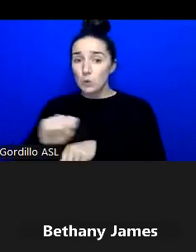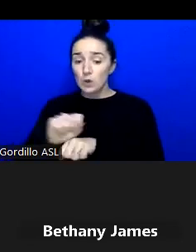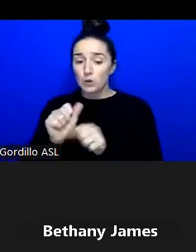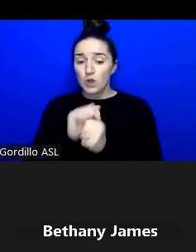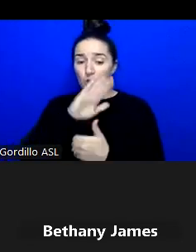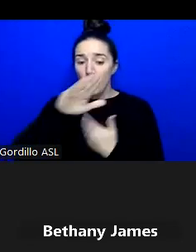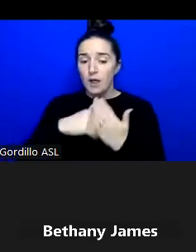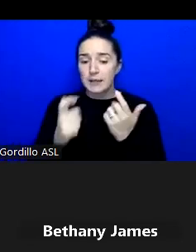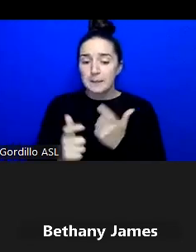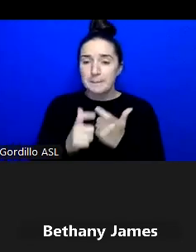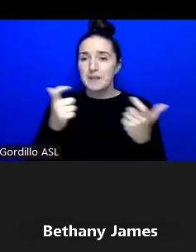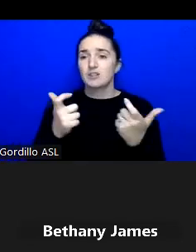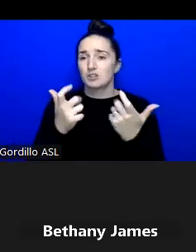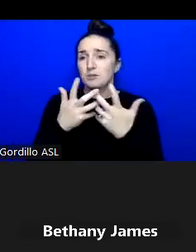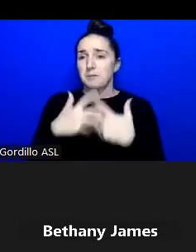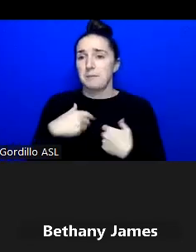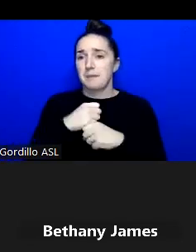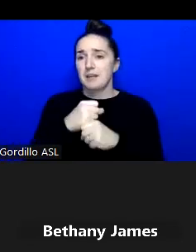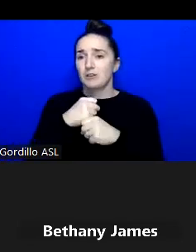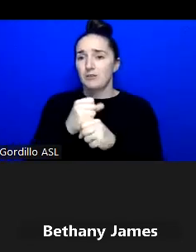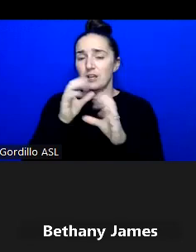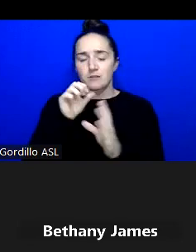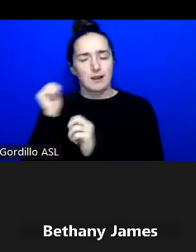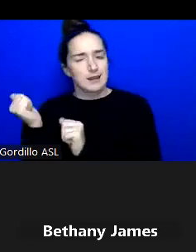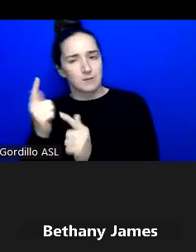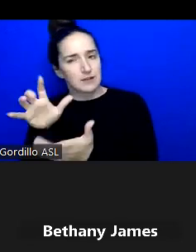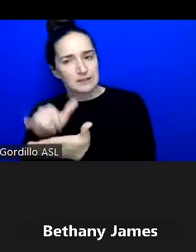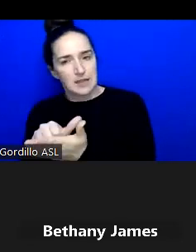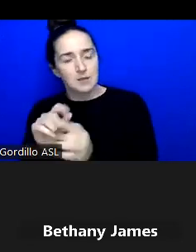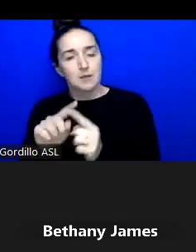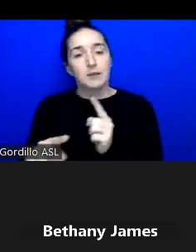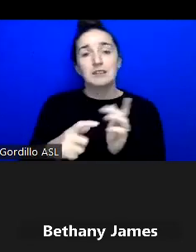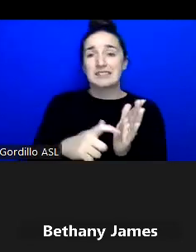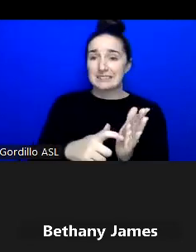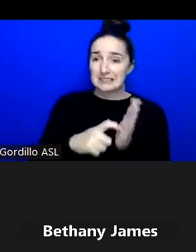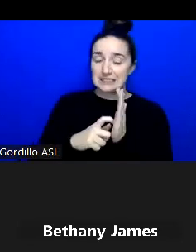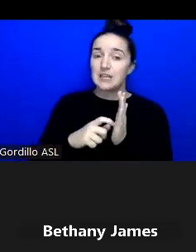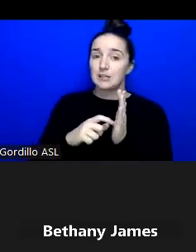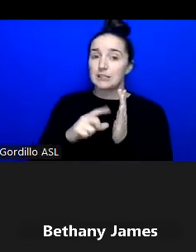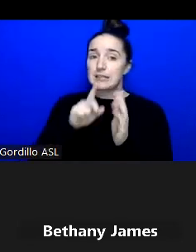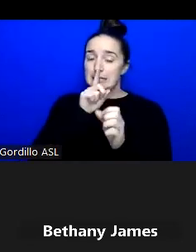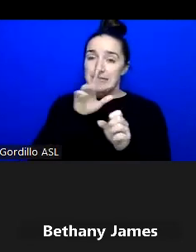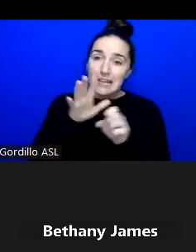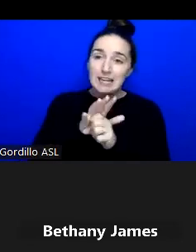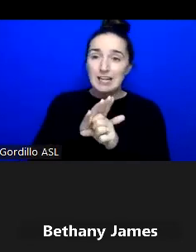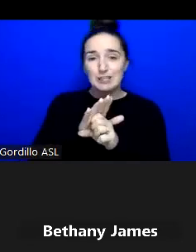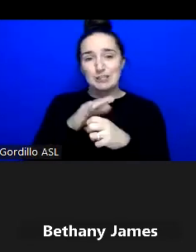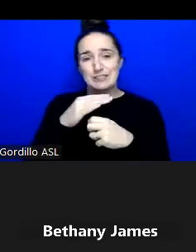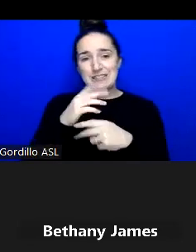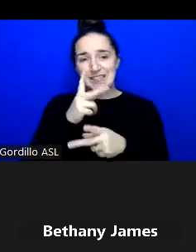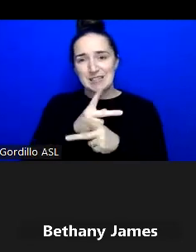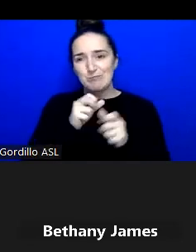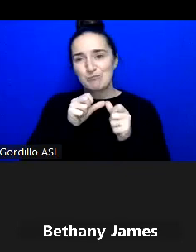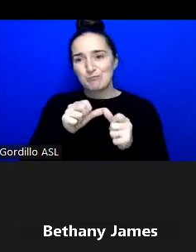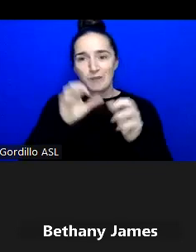It does require kind of an extra level of dedication to maintain your ongoing education and make sure that you feel comfortable with that. You also